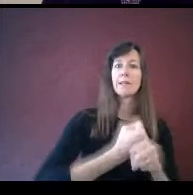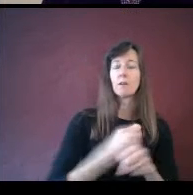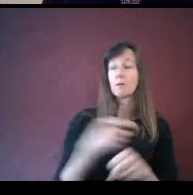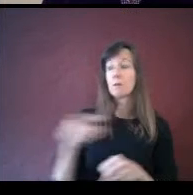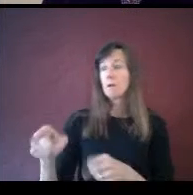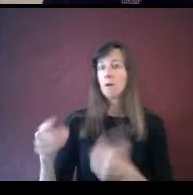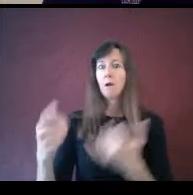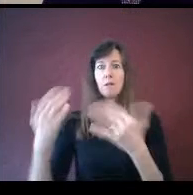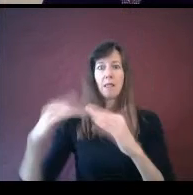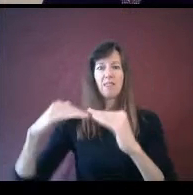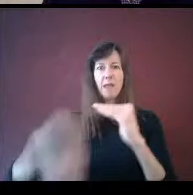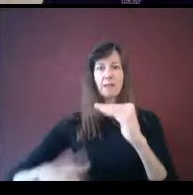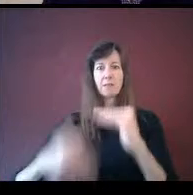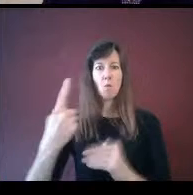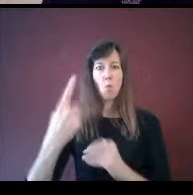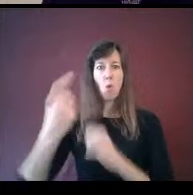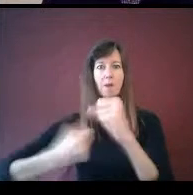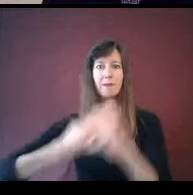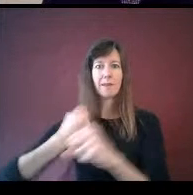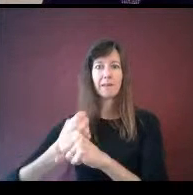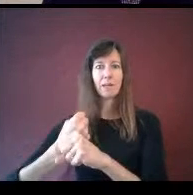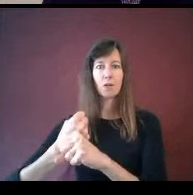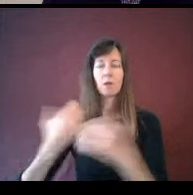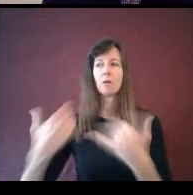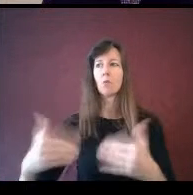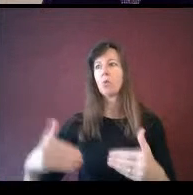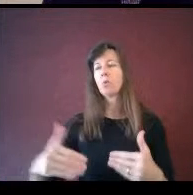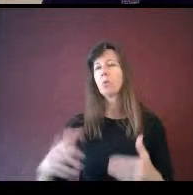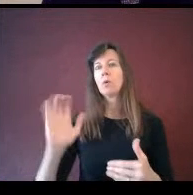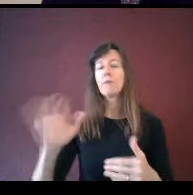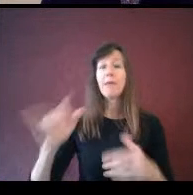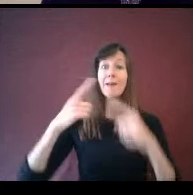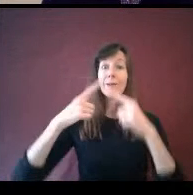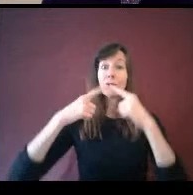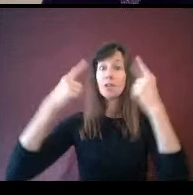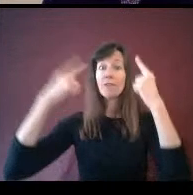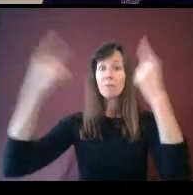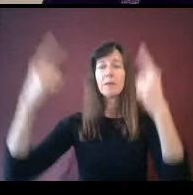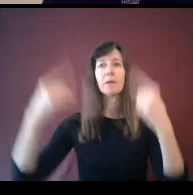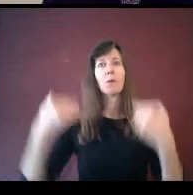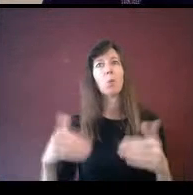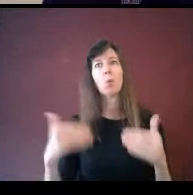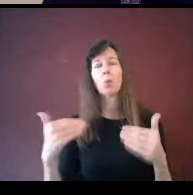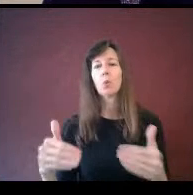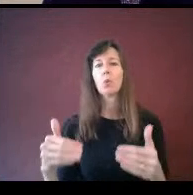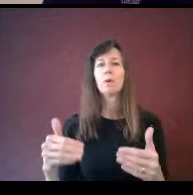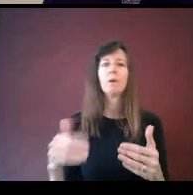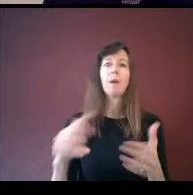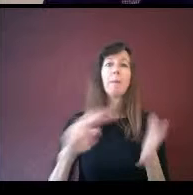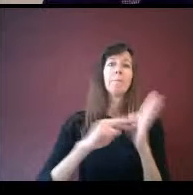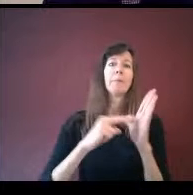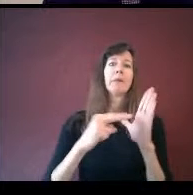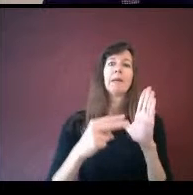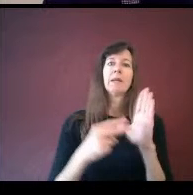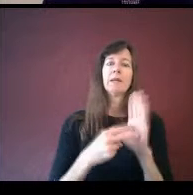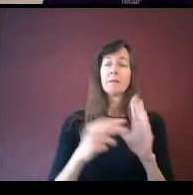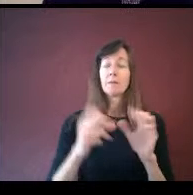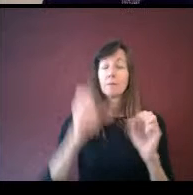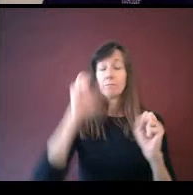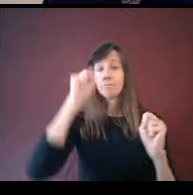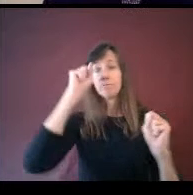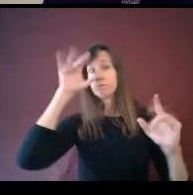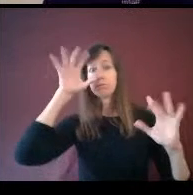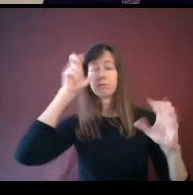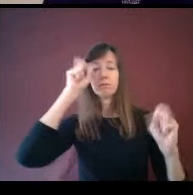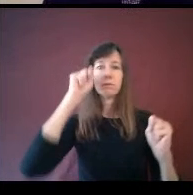I think speaks to how remarkable of a country and a